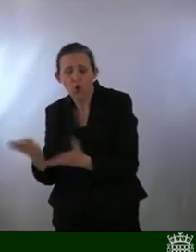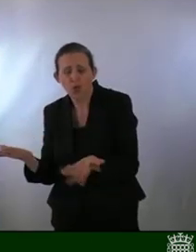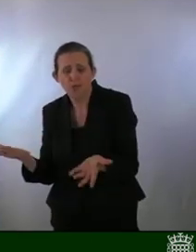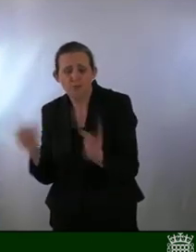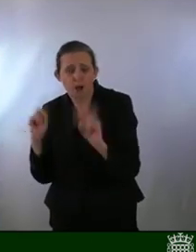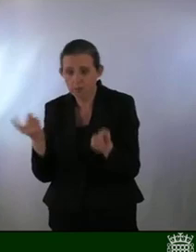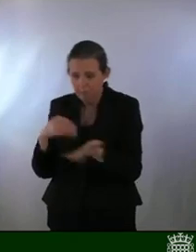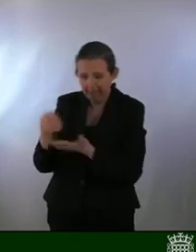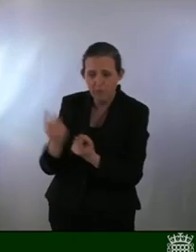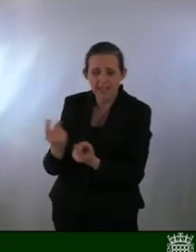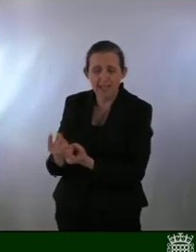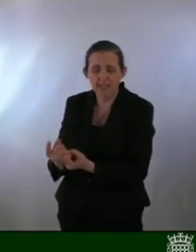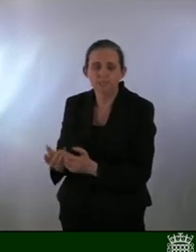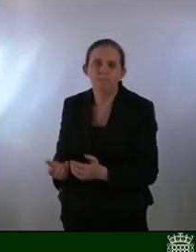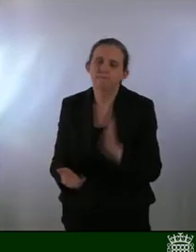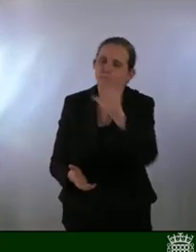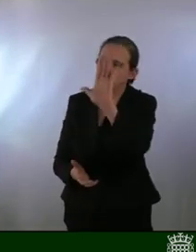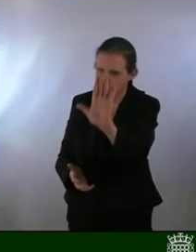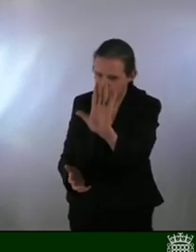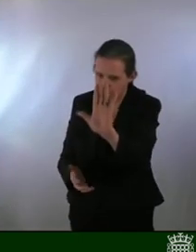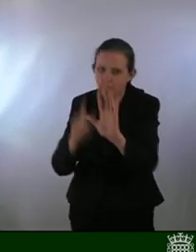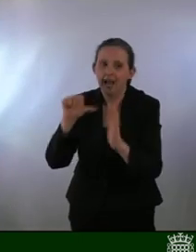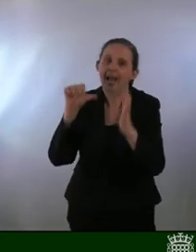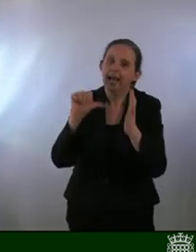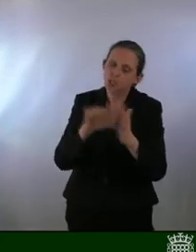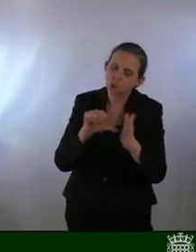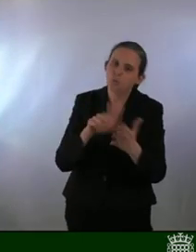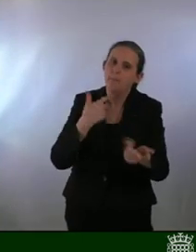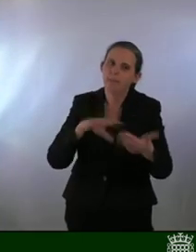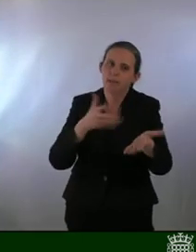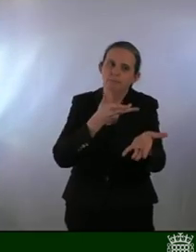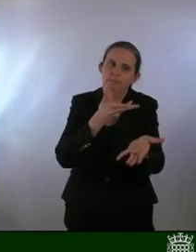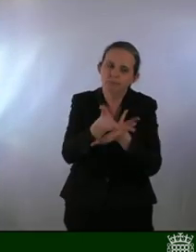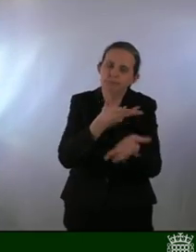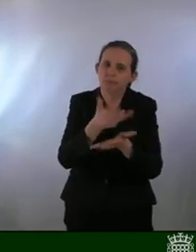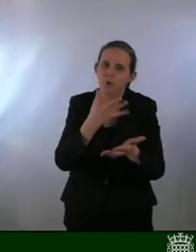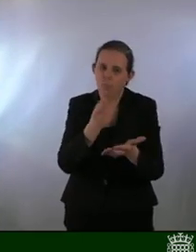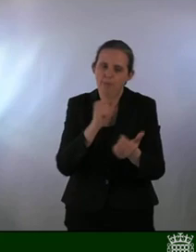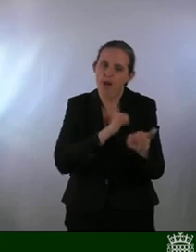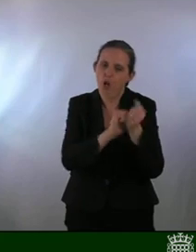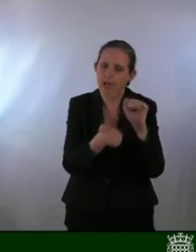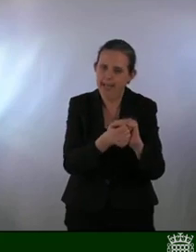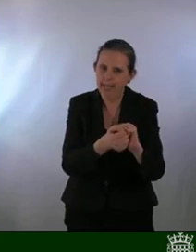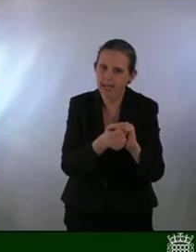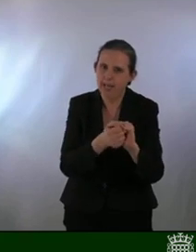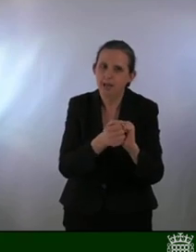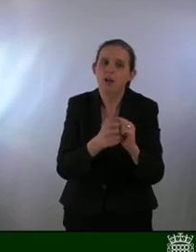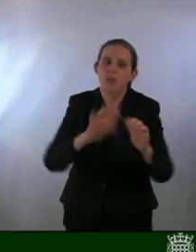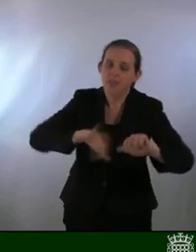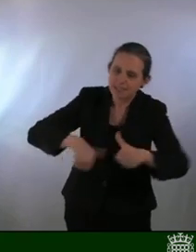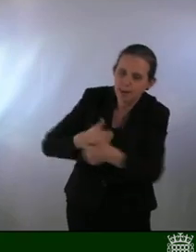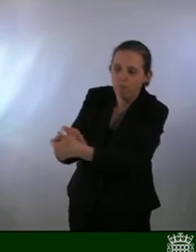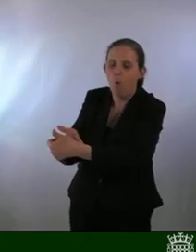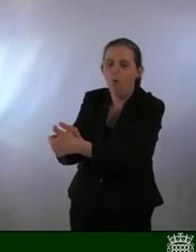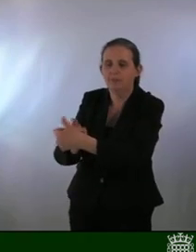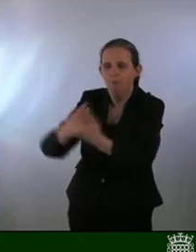This is it's an issue I discussed with the honourable gentleman on the front bench. A delivery of support to make